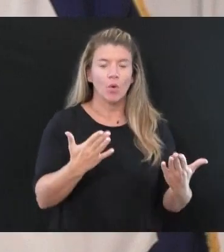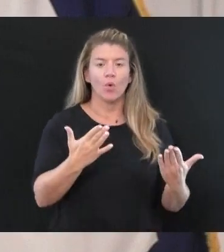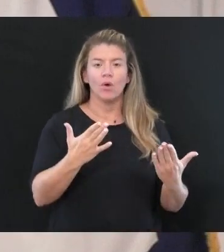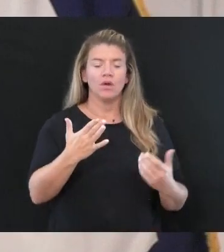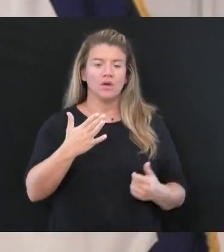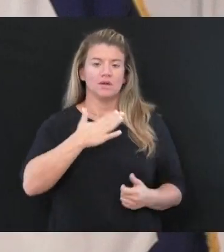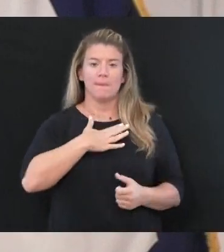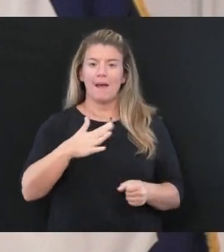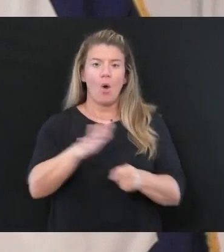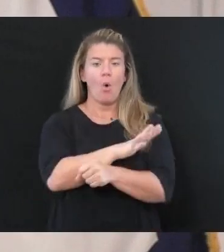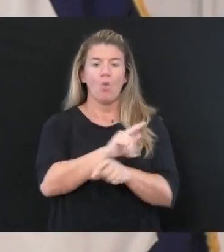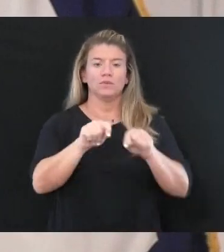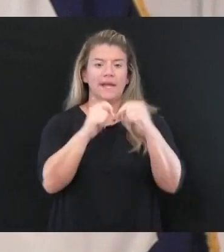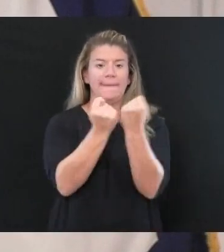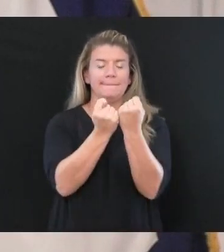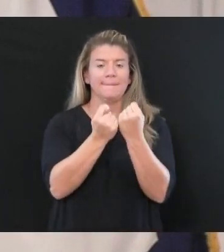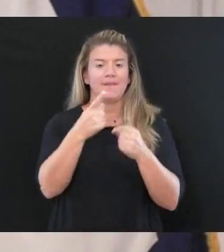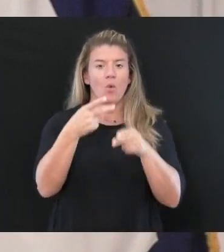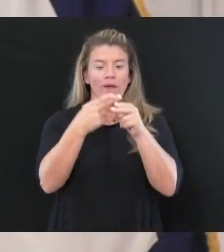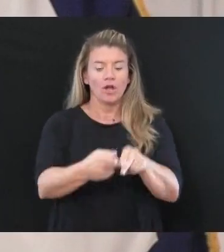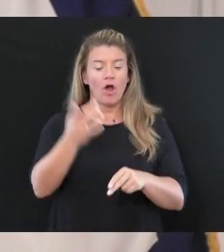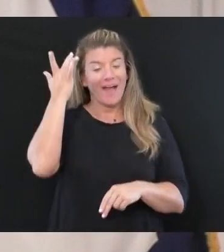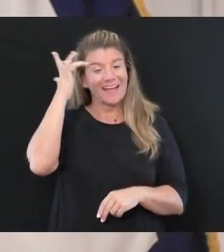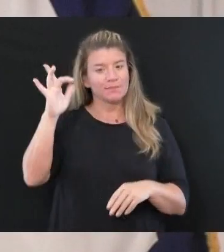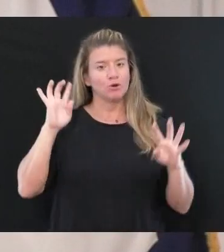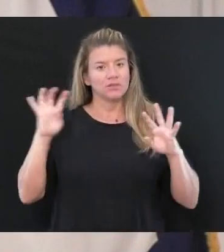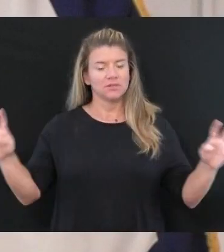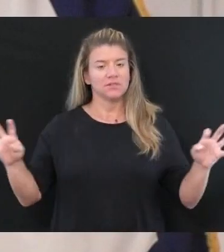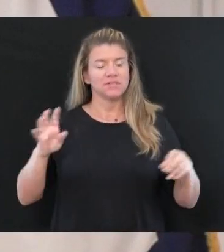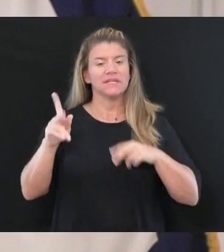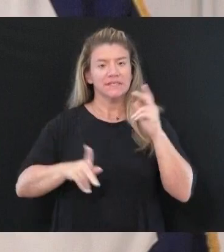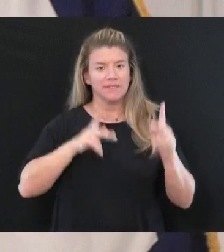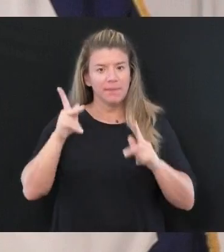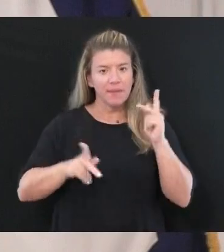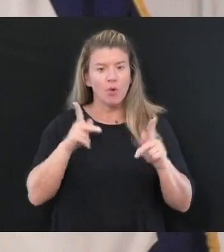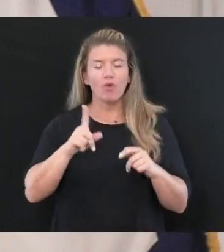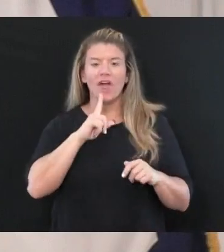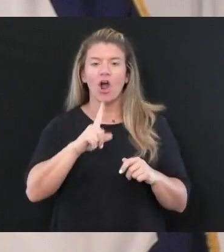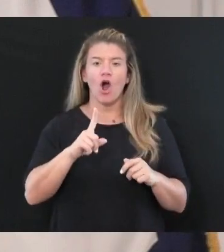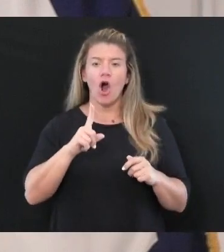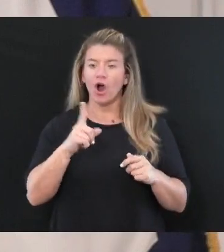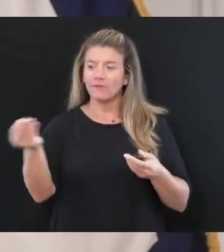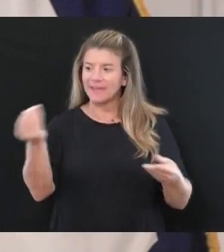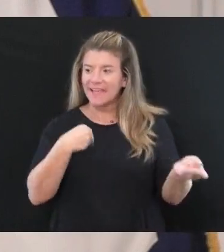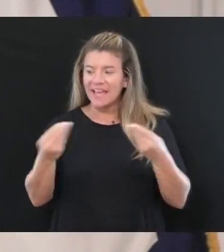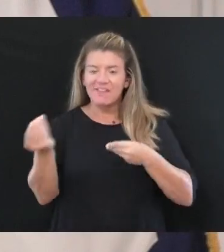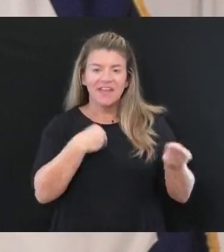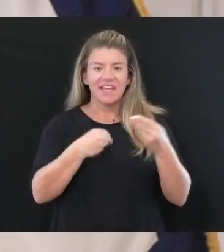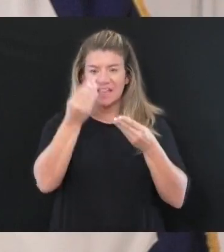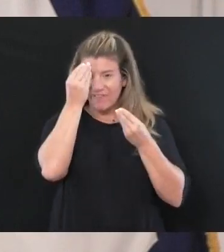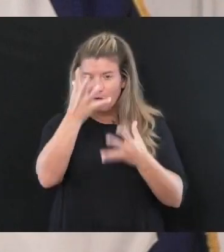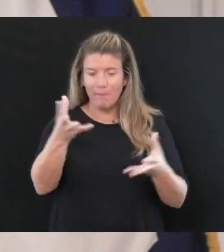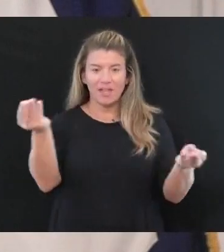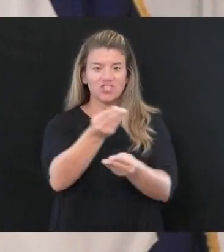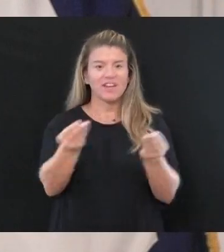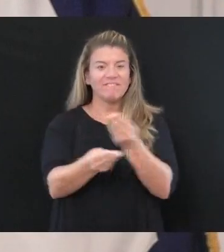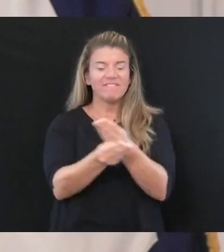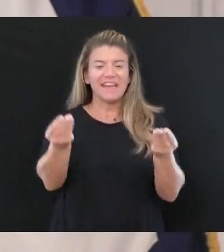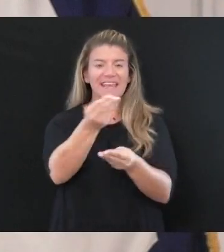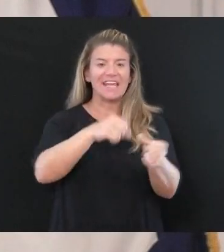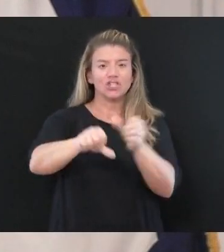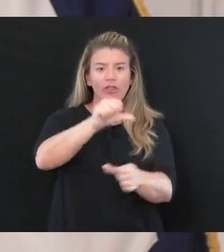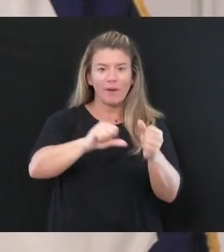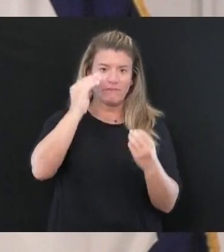to all these people that we call experts and all the people that are feeding information through and to them.